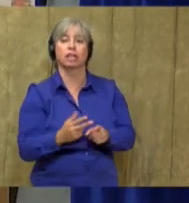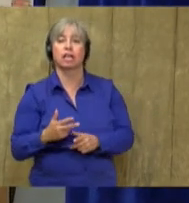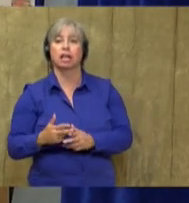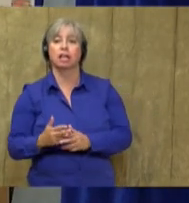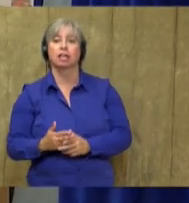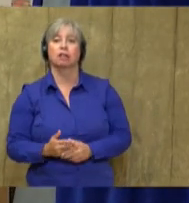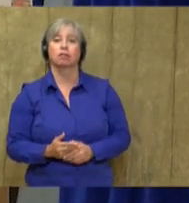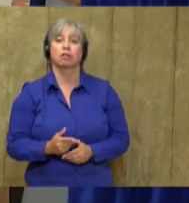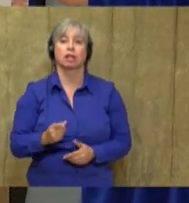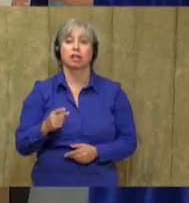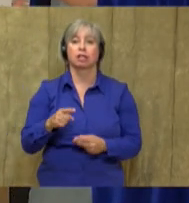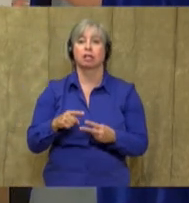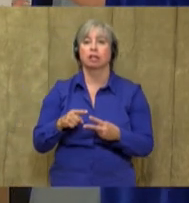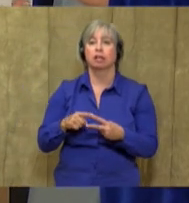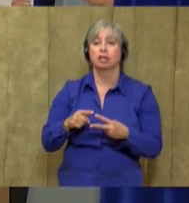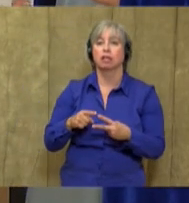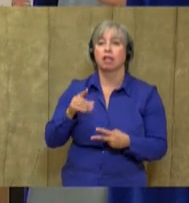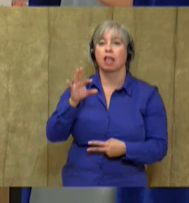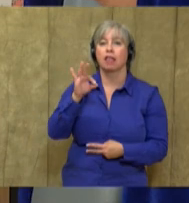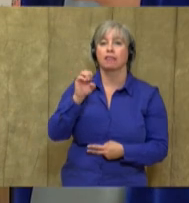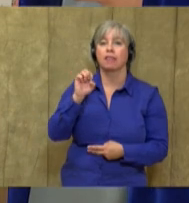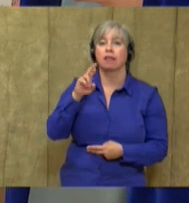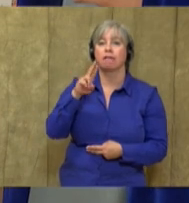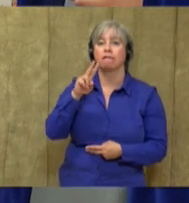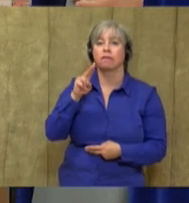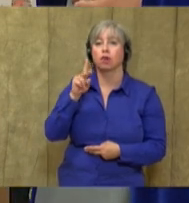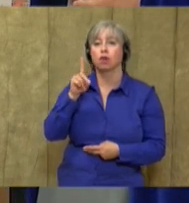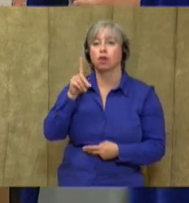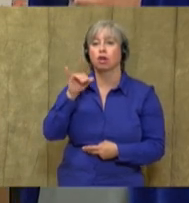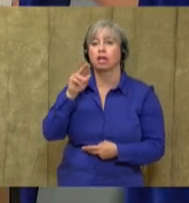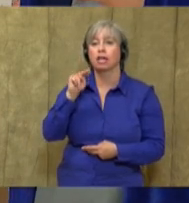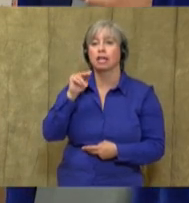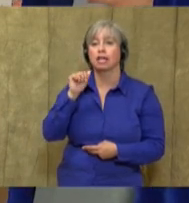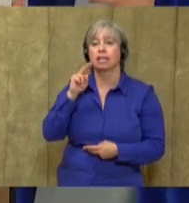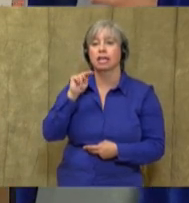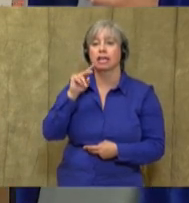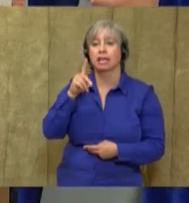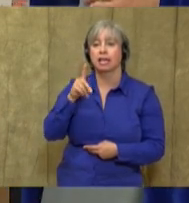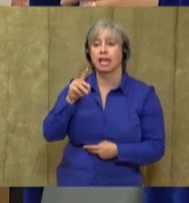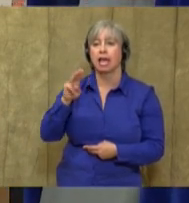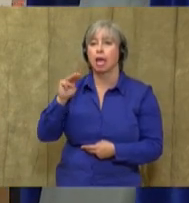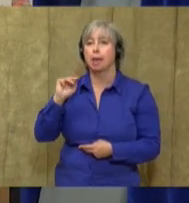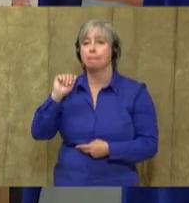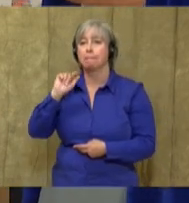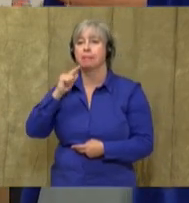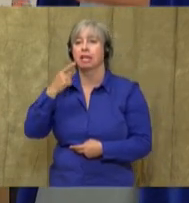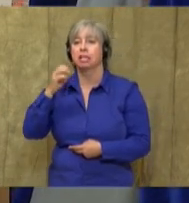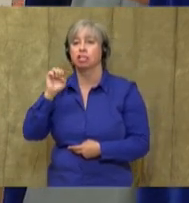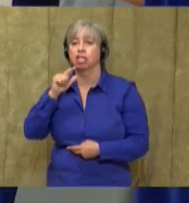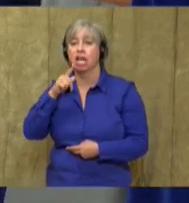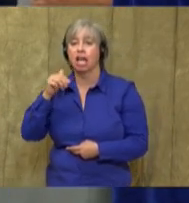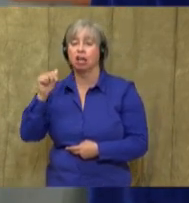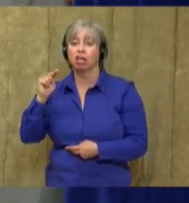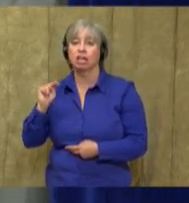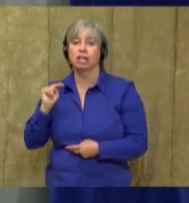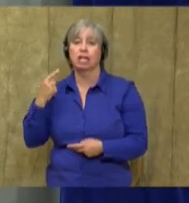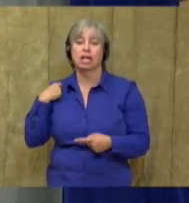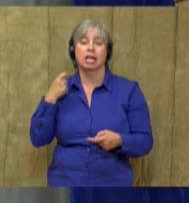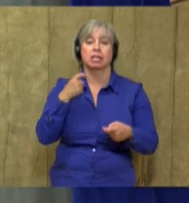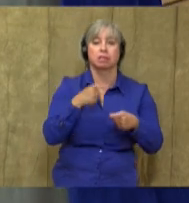exploration. You've got Ferdinand Magellan, who is going to be a Spanish, a Portuguese explorer, who is going to make the journey